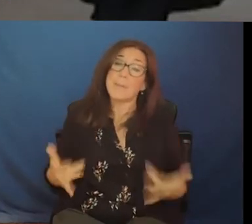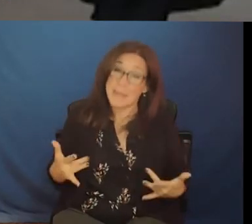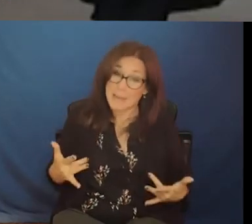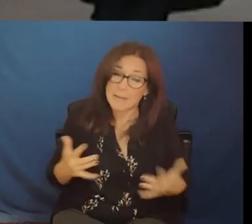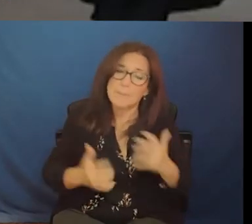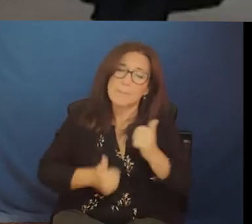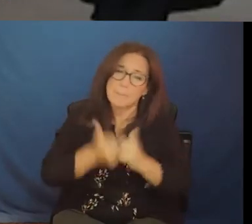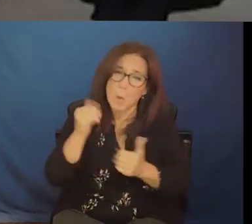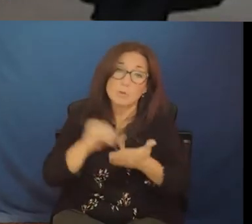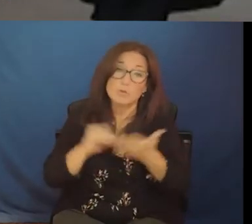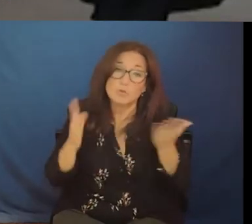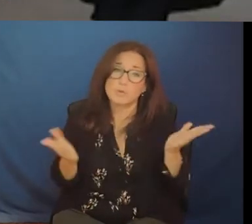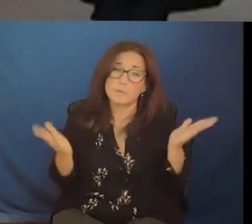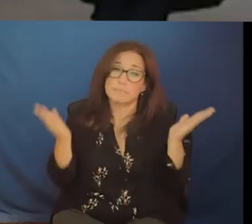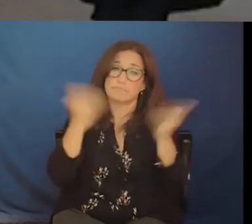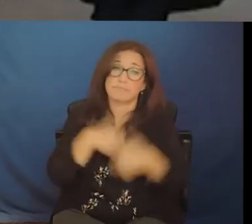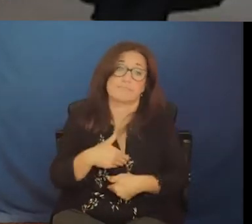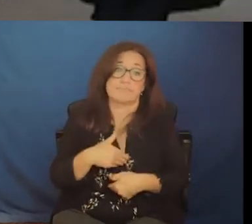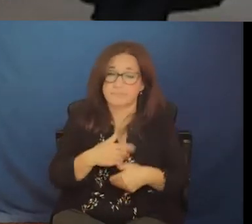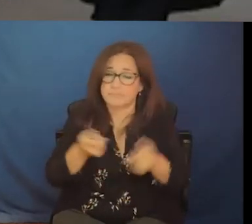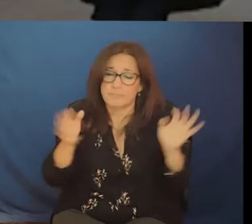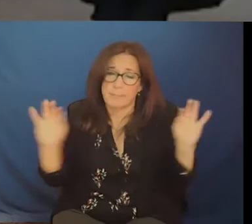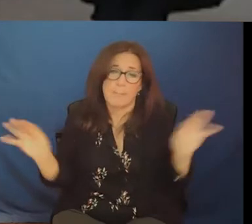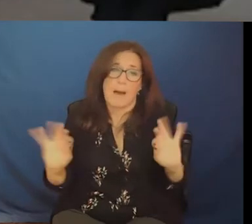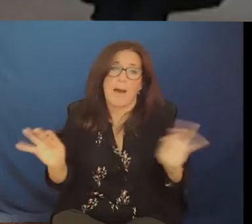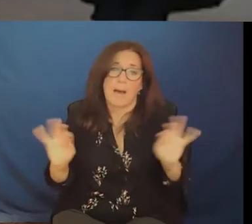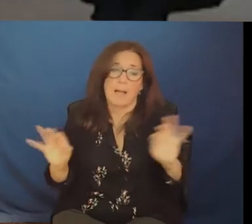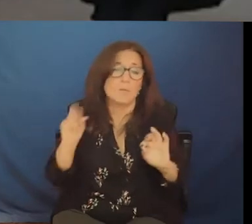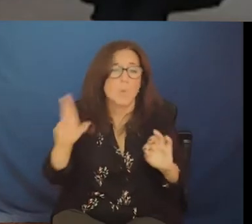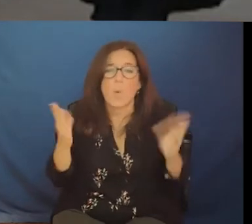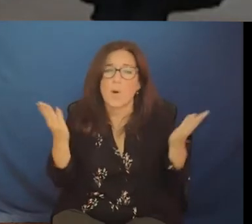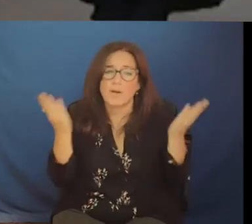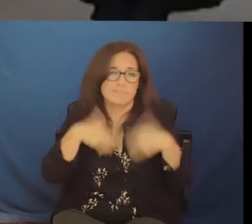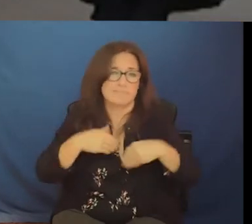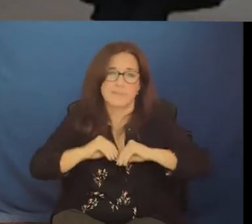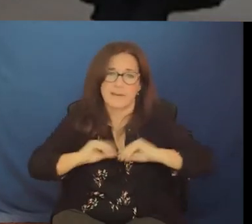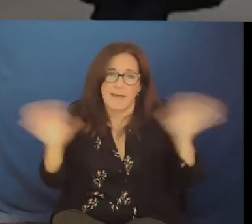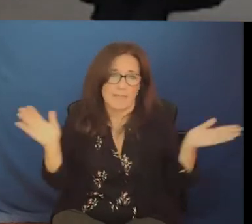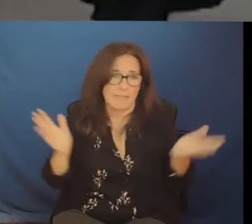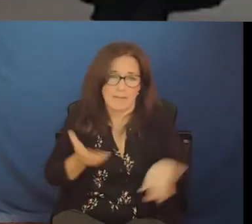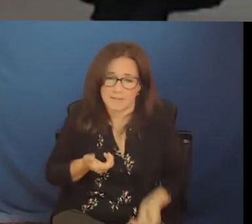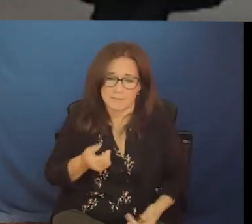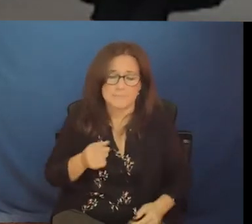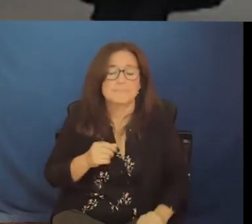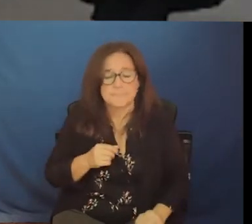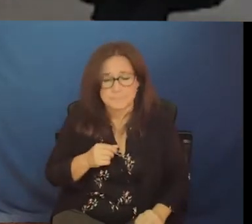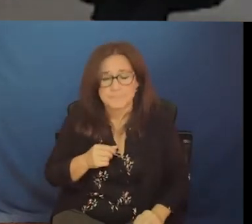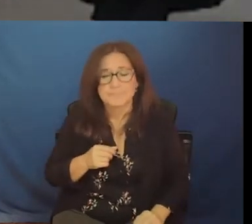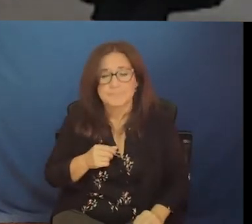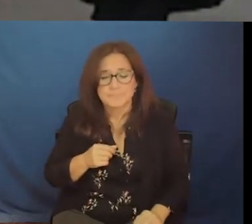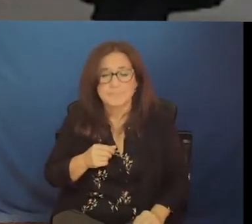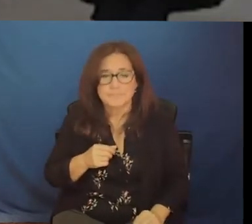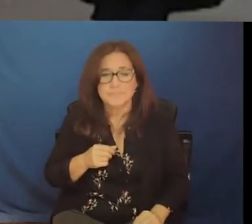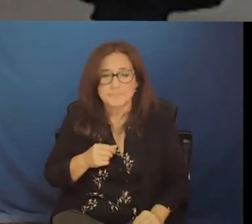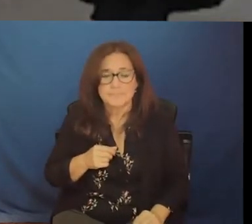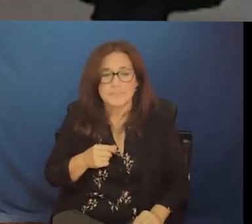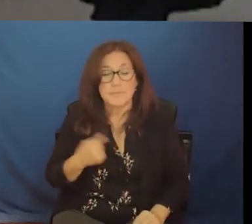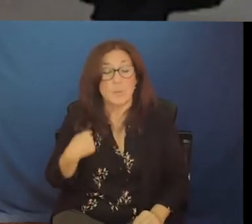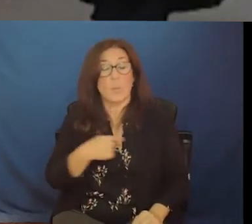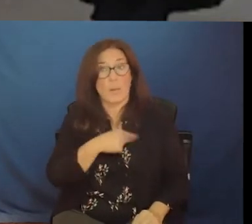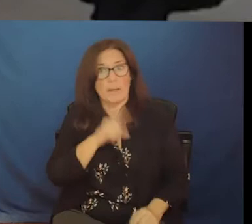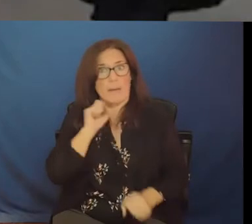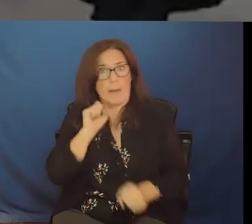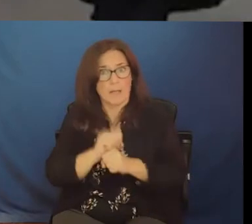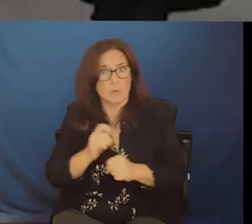have very mild symptoms or they're asymptomatic. Right. And so we actually think that's why we were having so